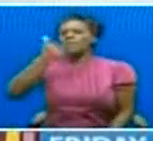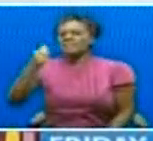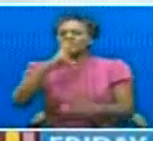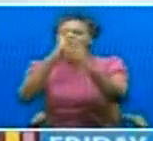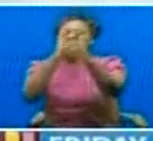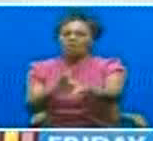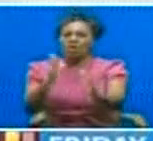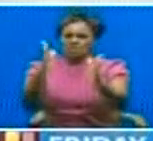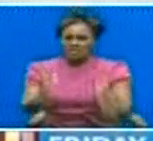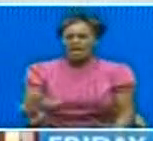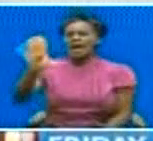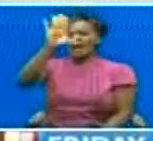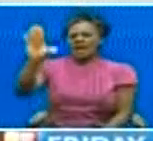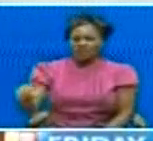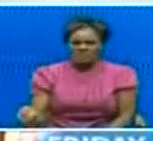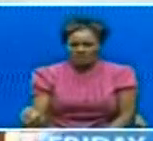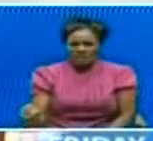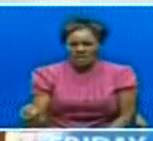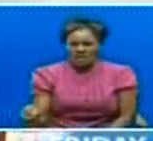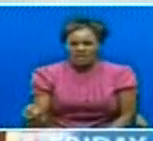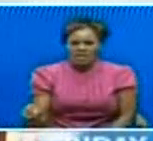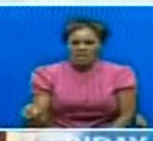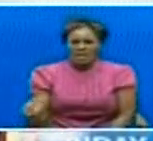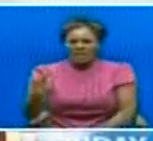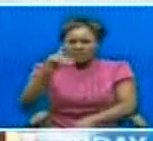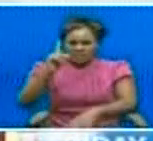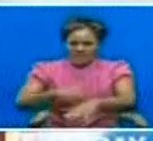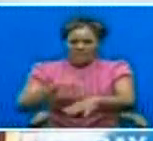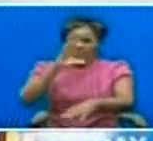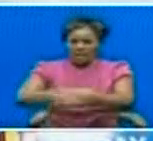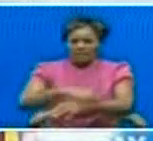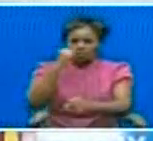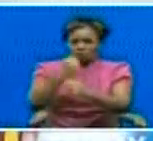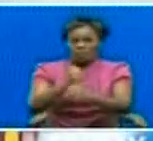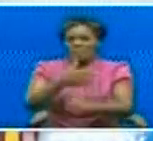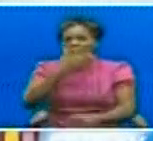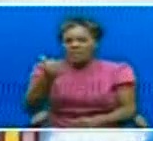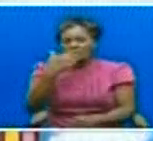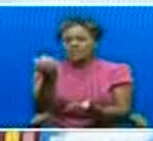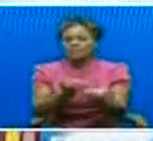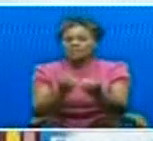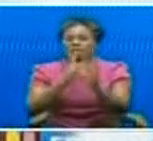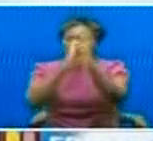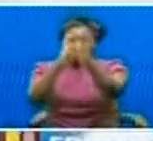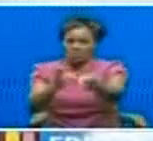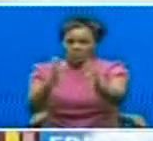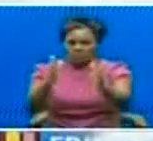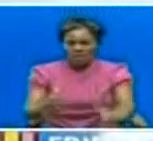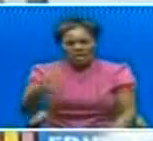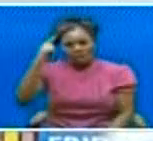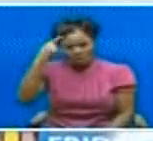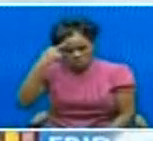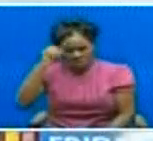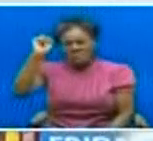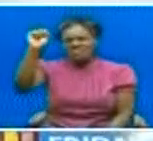reporter in Africa. And then when I won the Diageo Award as the best upcoming business reporter in Africa, I knew,